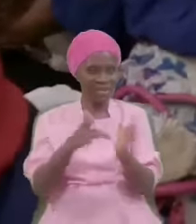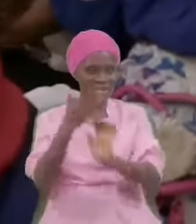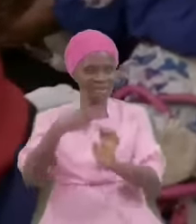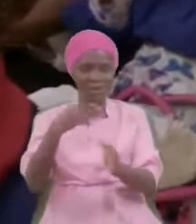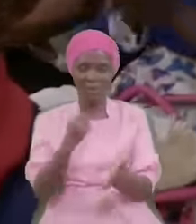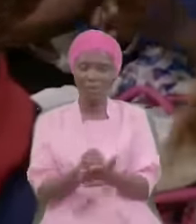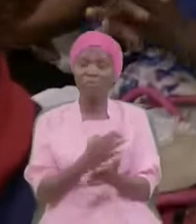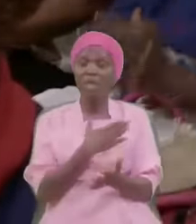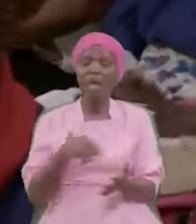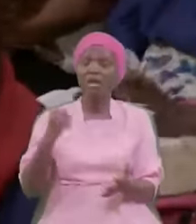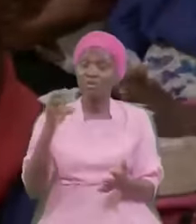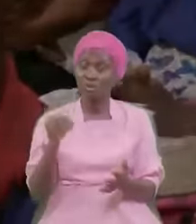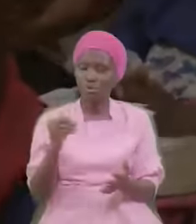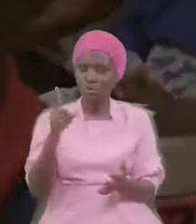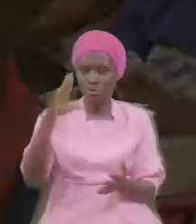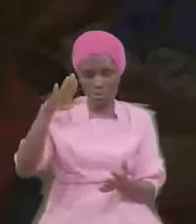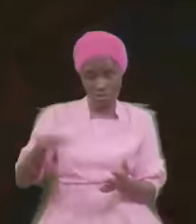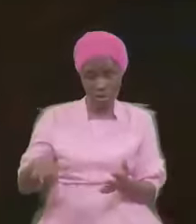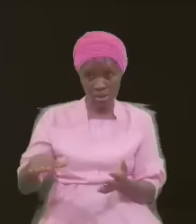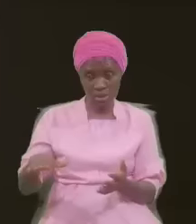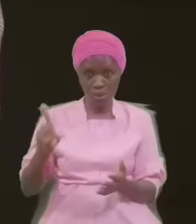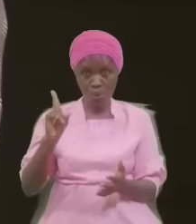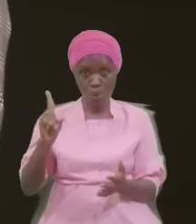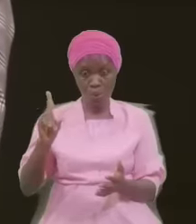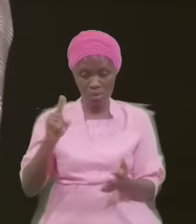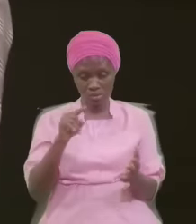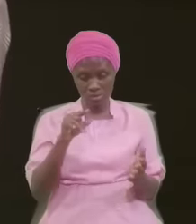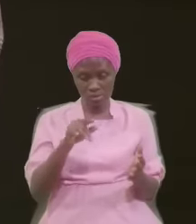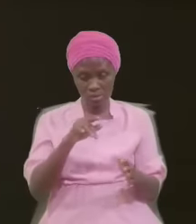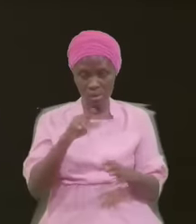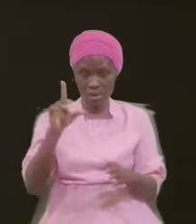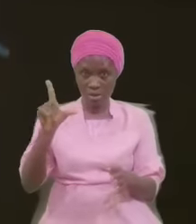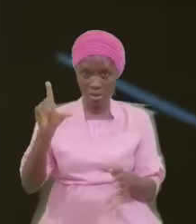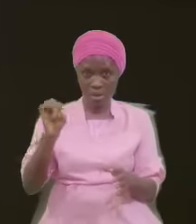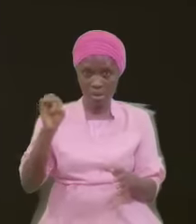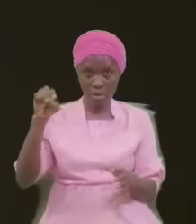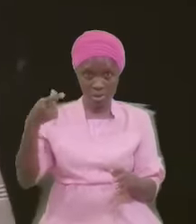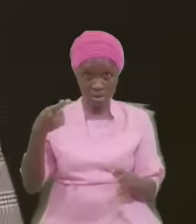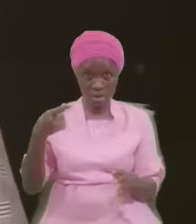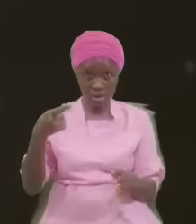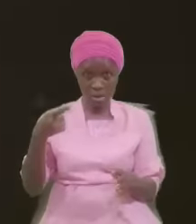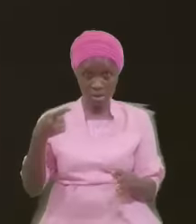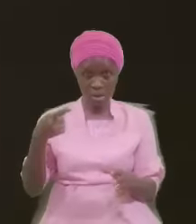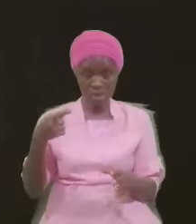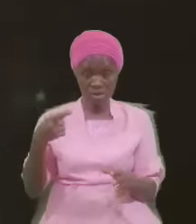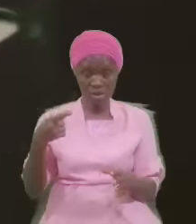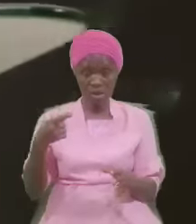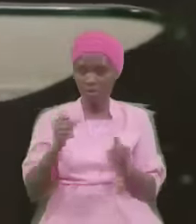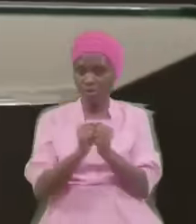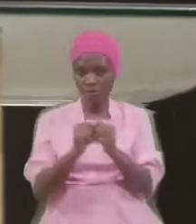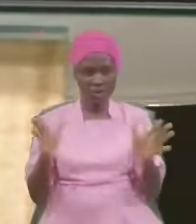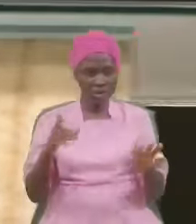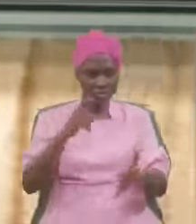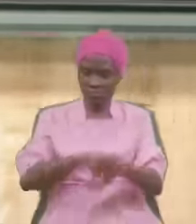so, this child, one leg, all flesh, without bone. One